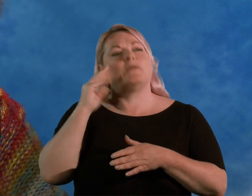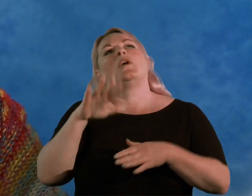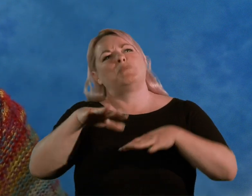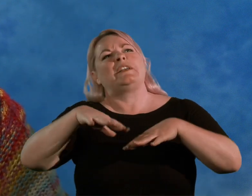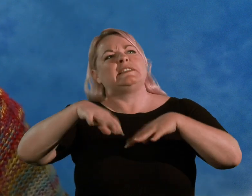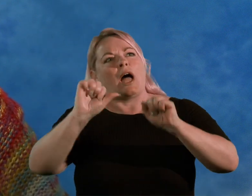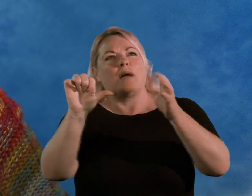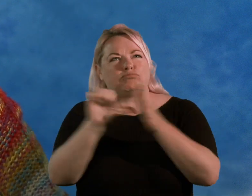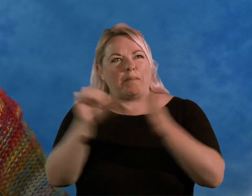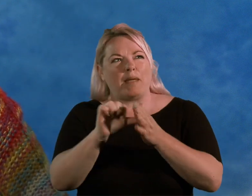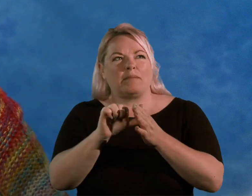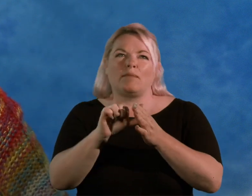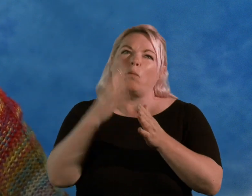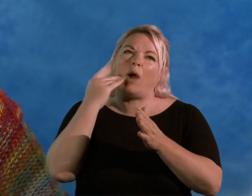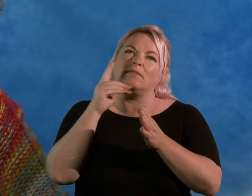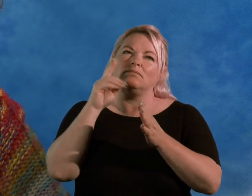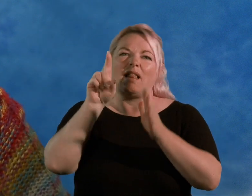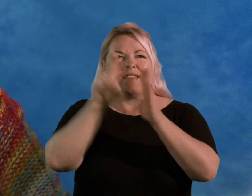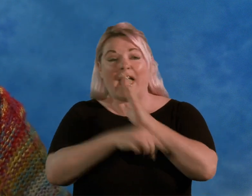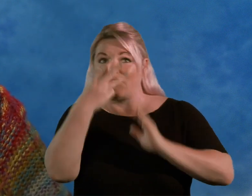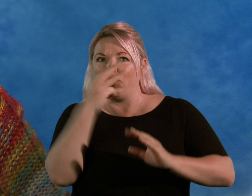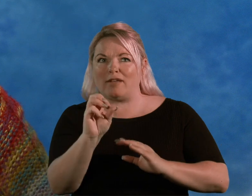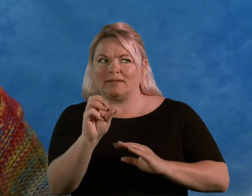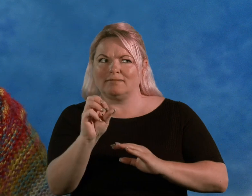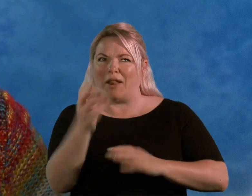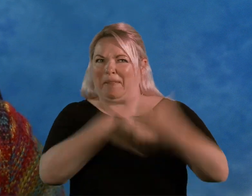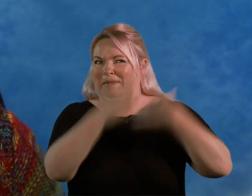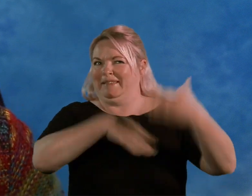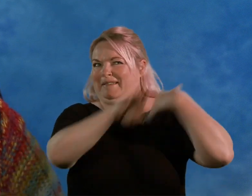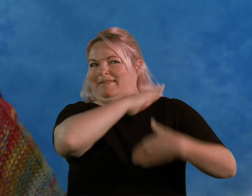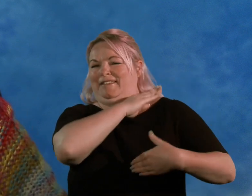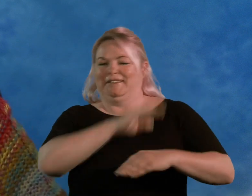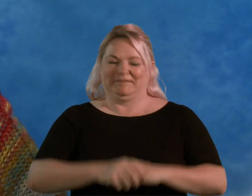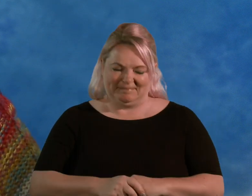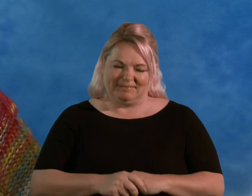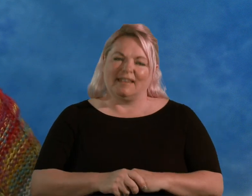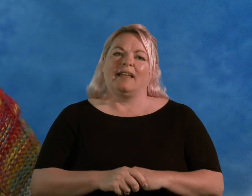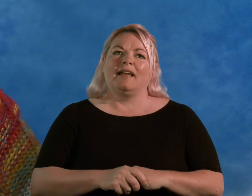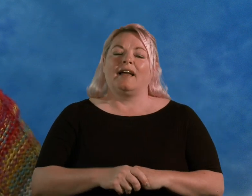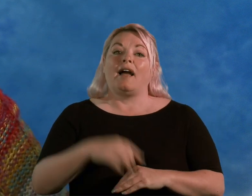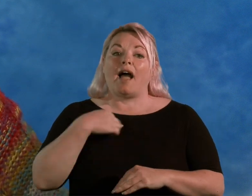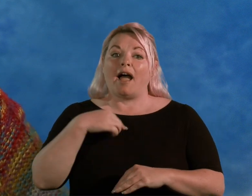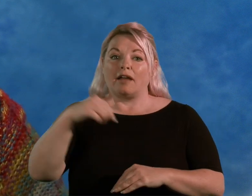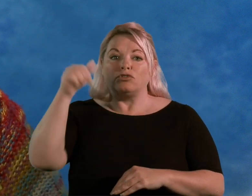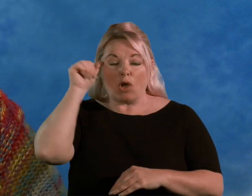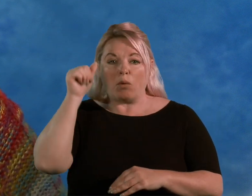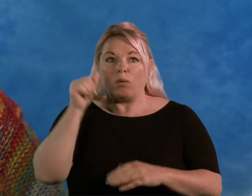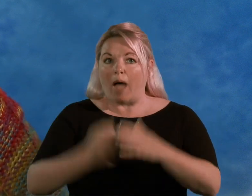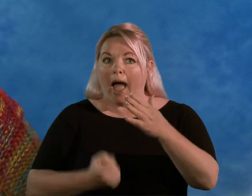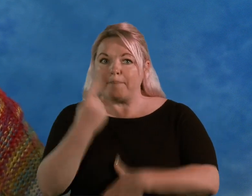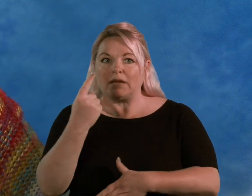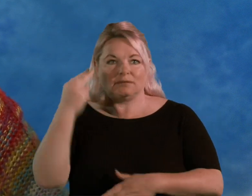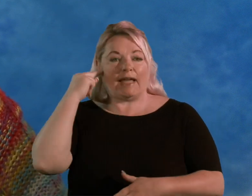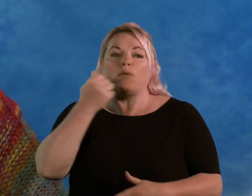it started to go in my late 30s, which is quite a long time ago. I knew it would